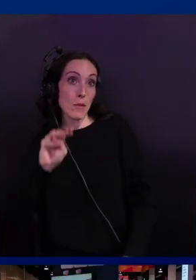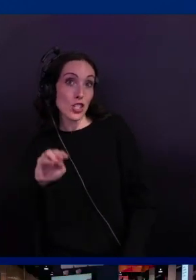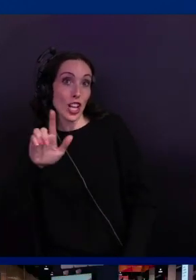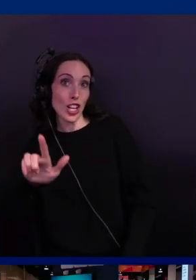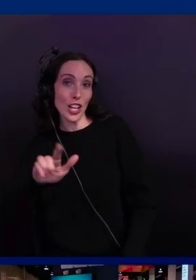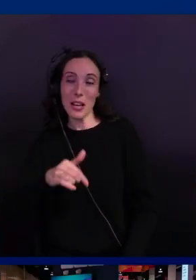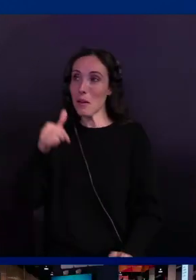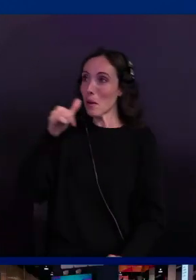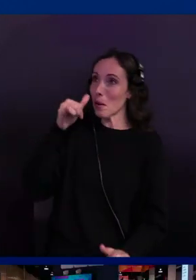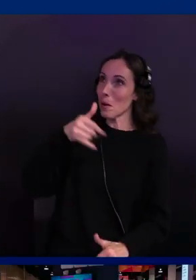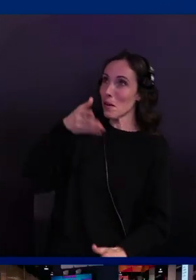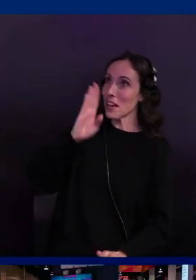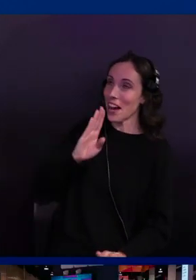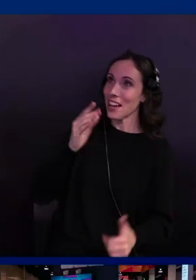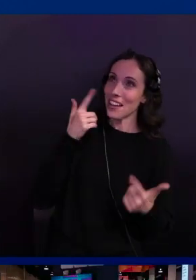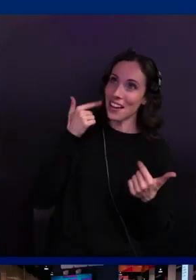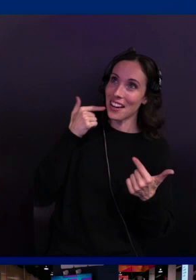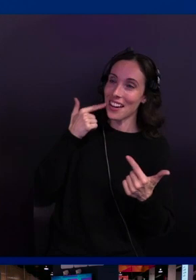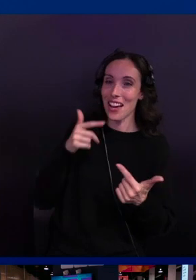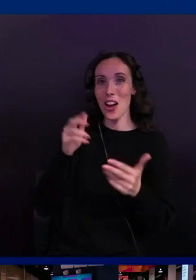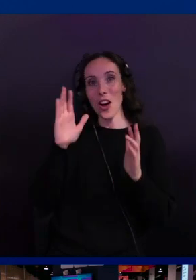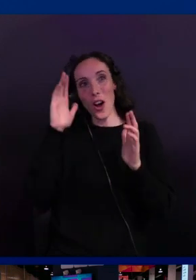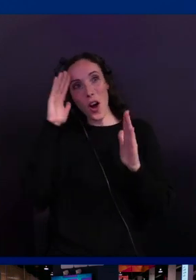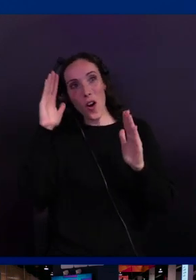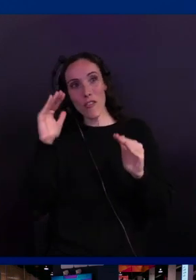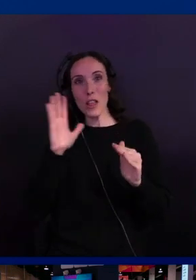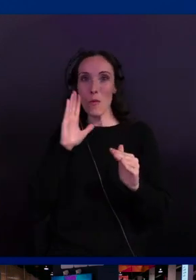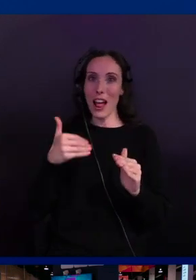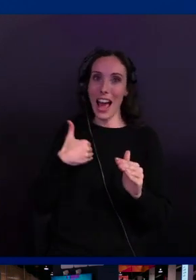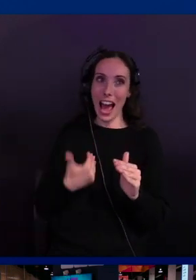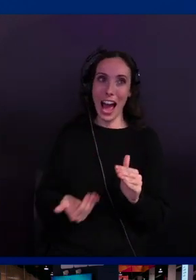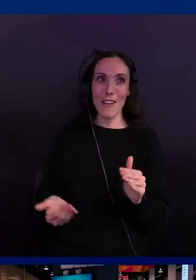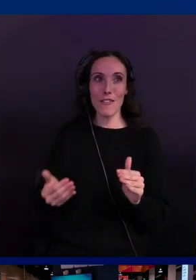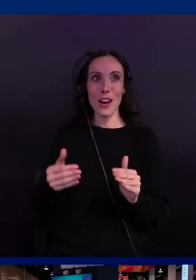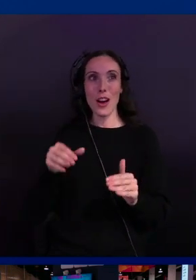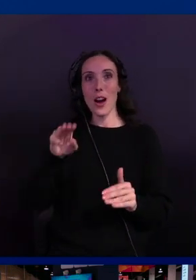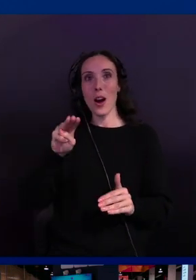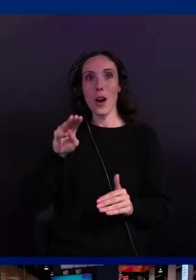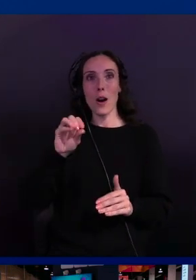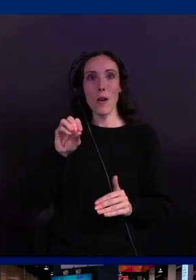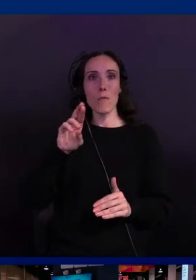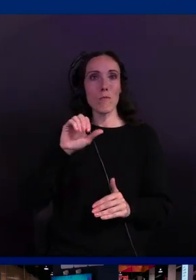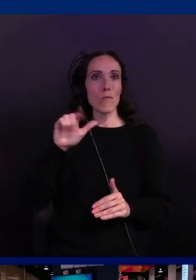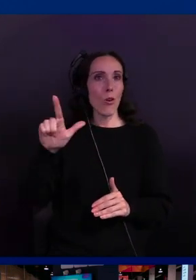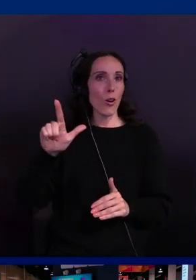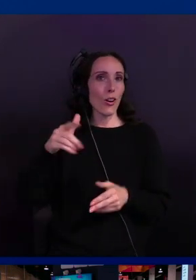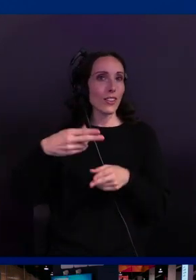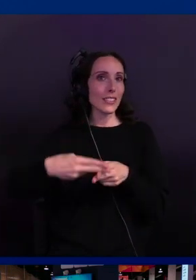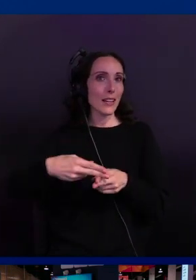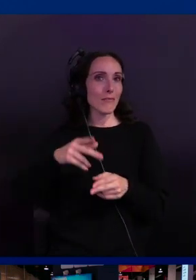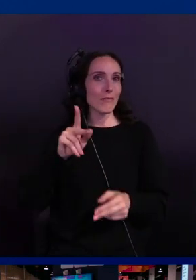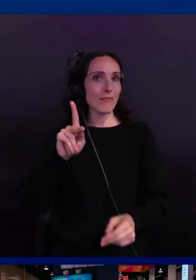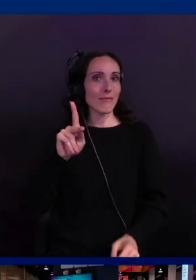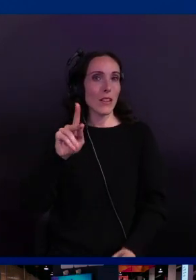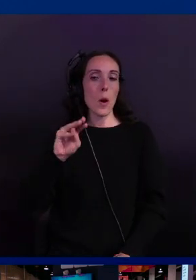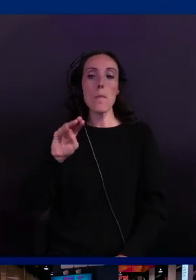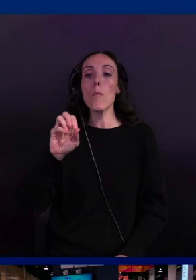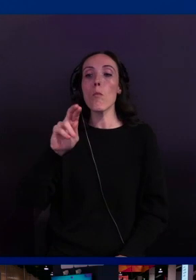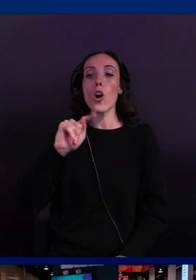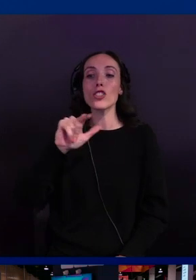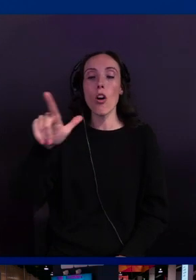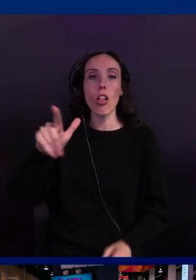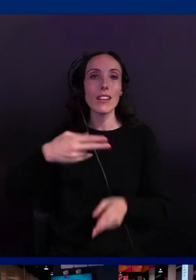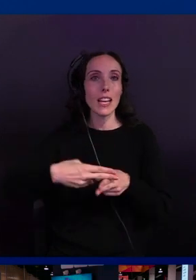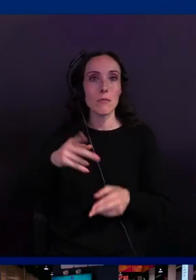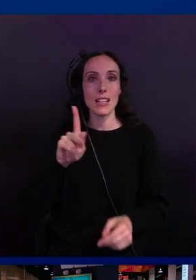God. OK. Hopefully we'll have a model called Kyle learning. So the fraud detector is you just